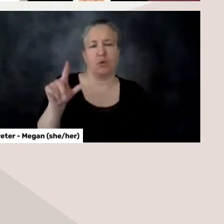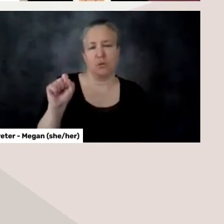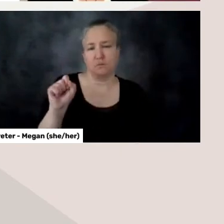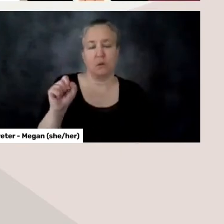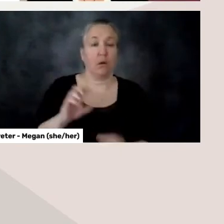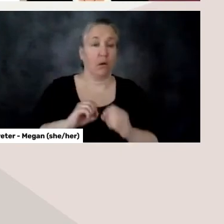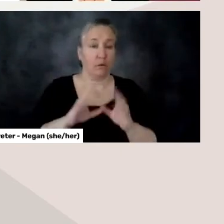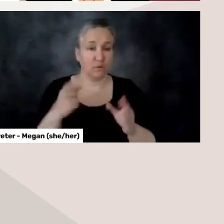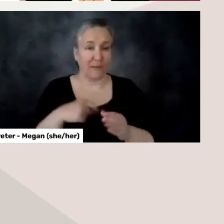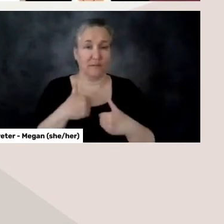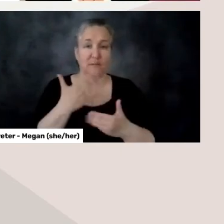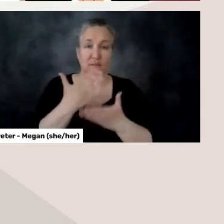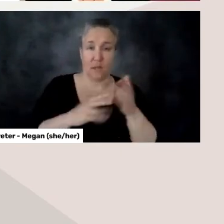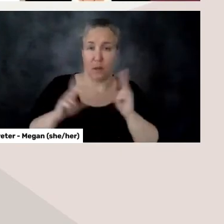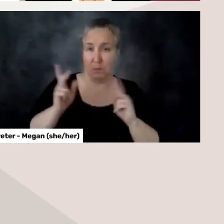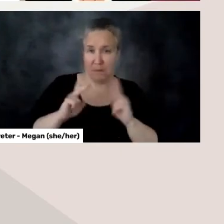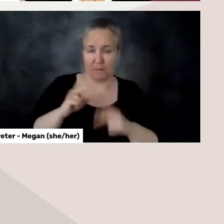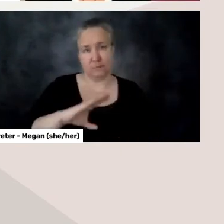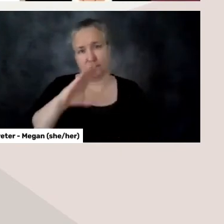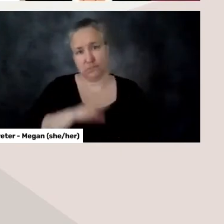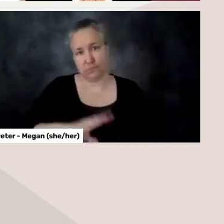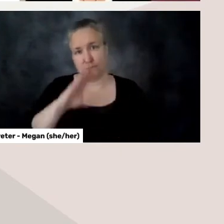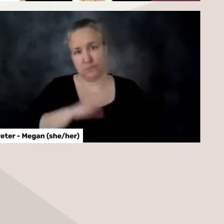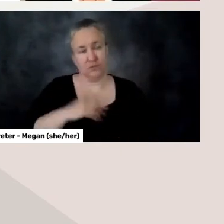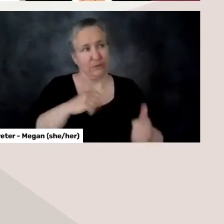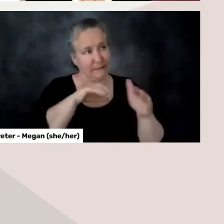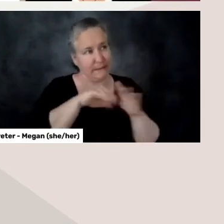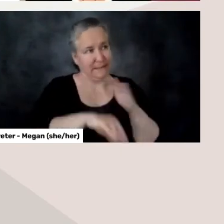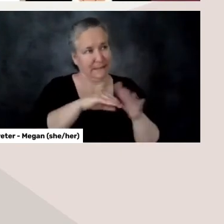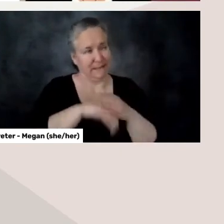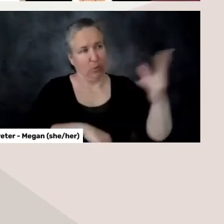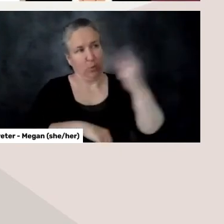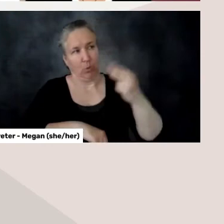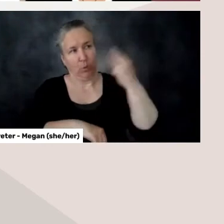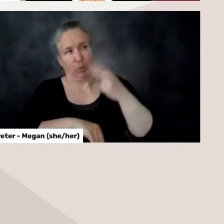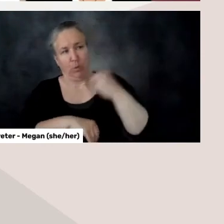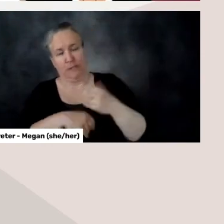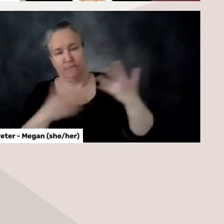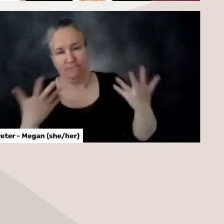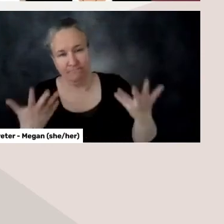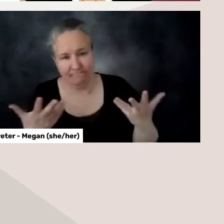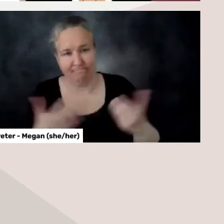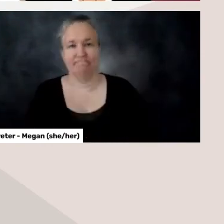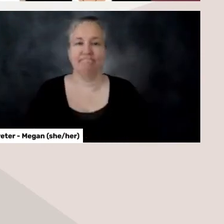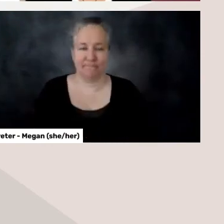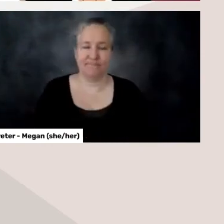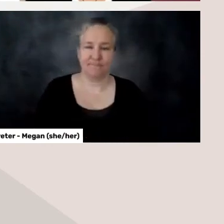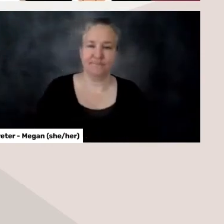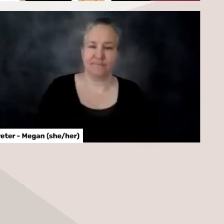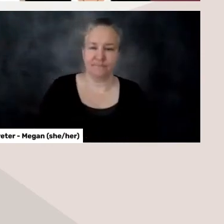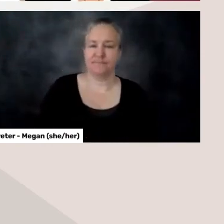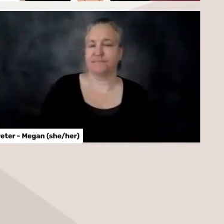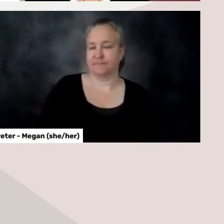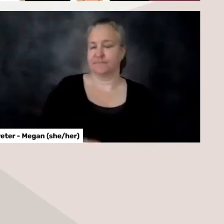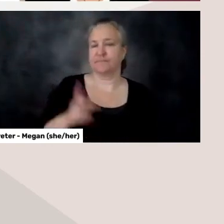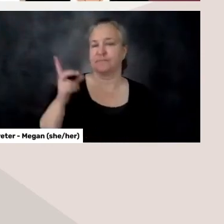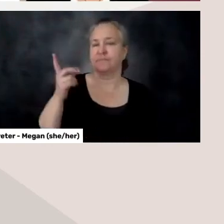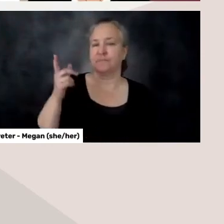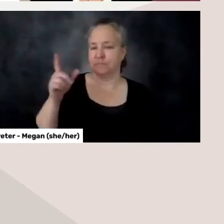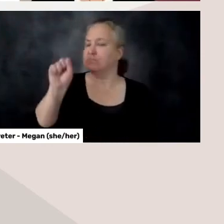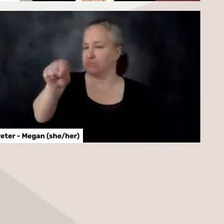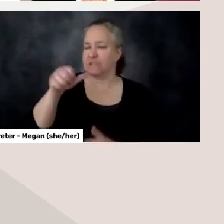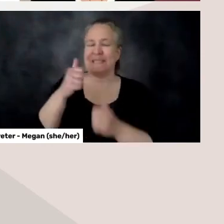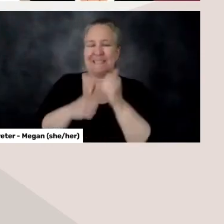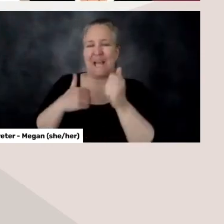obviously we have some folks here who have been frustrated in their efforts to be able to participate. So each trial has inclusion